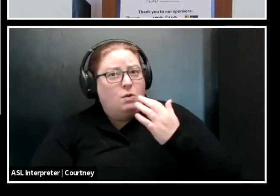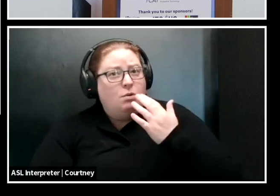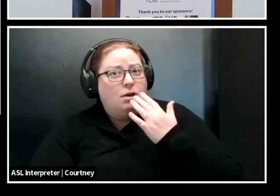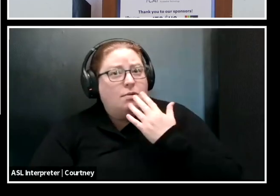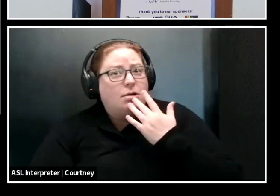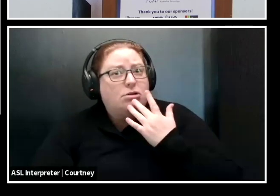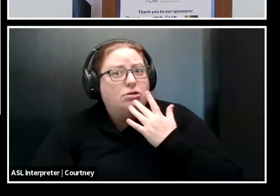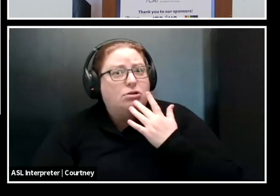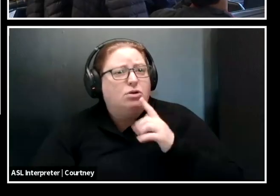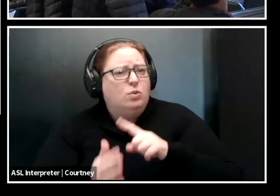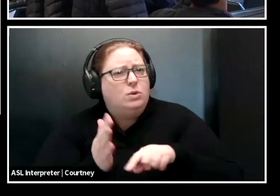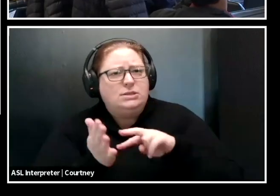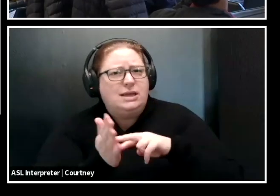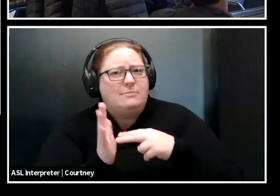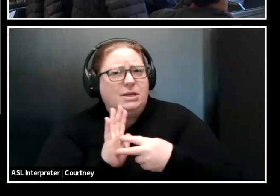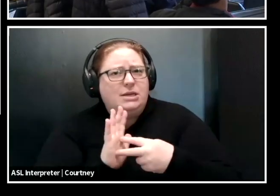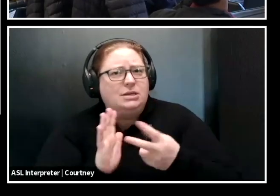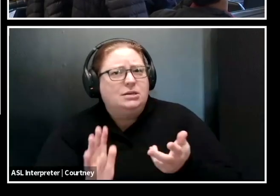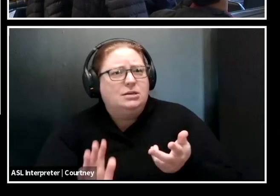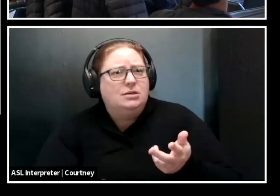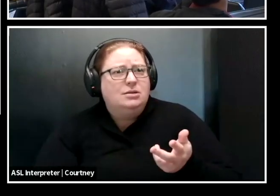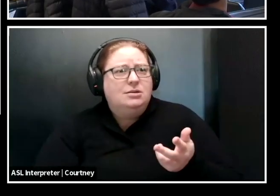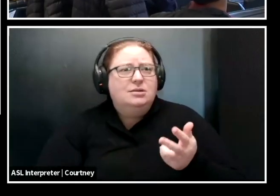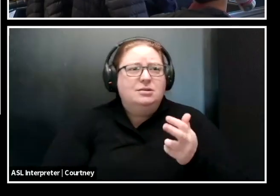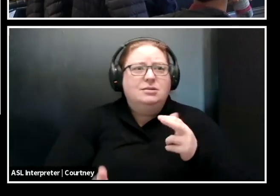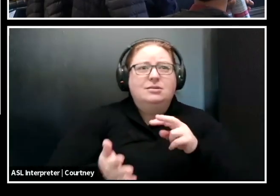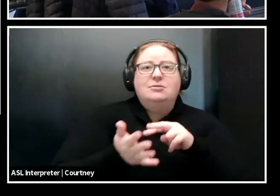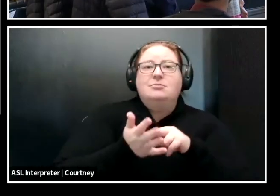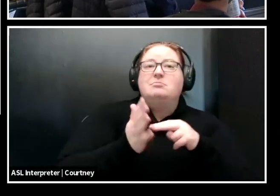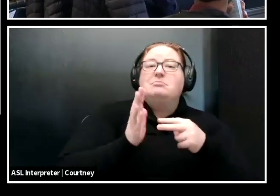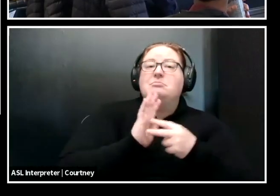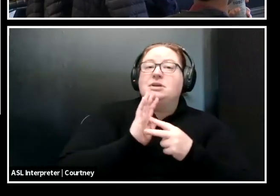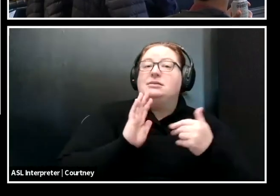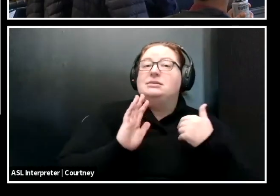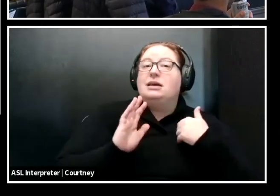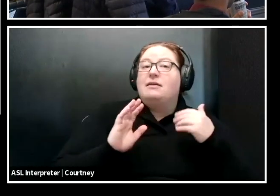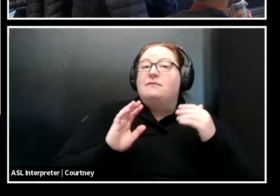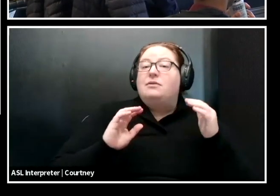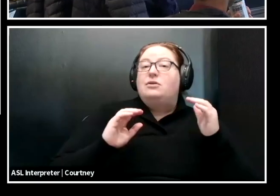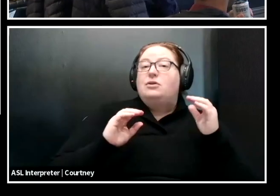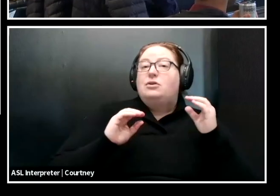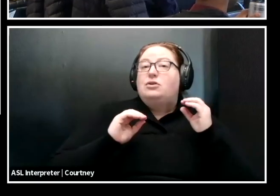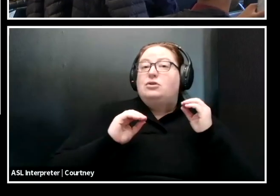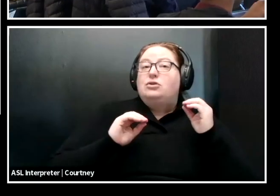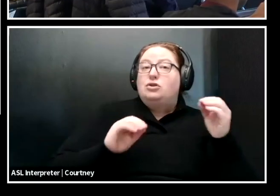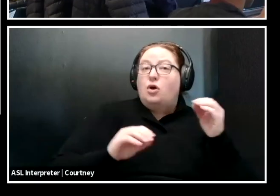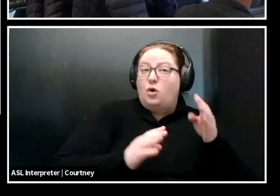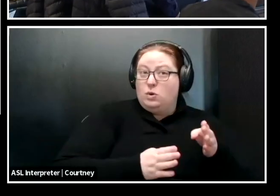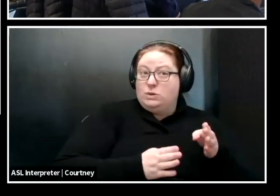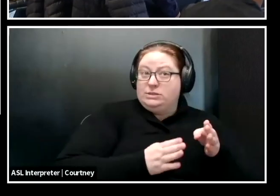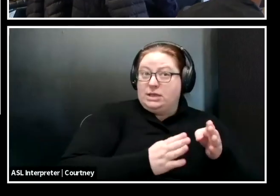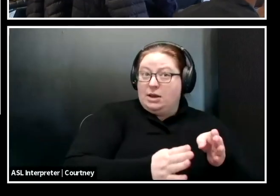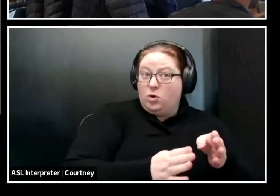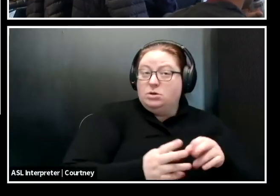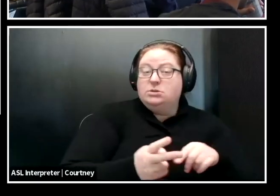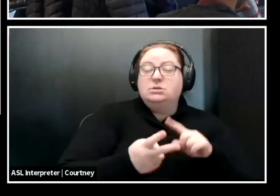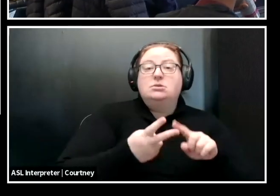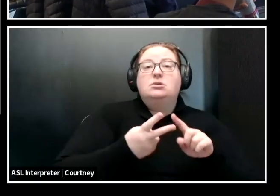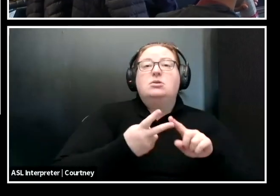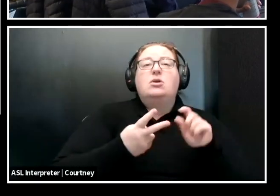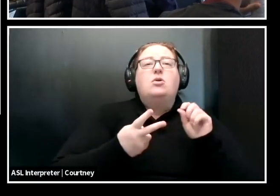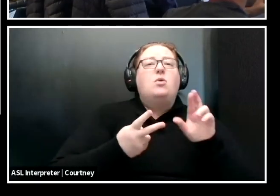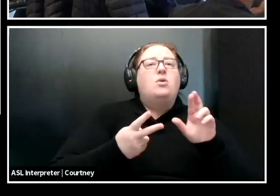do they denote? They denote areas that either have no sidewalks at all or have